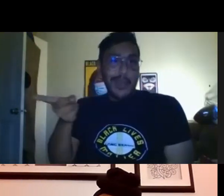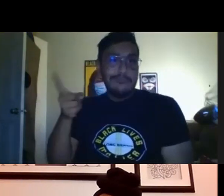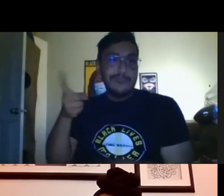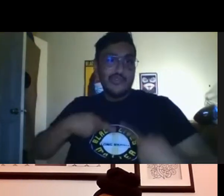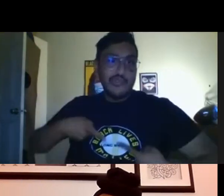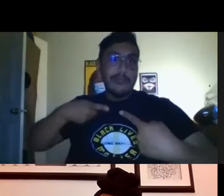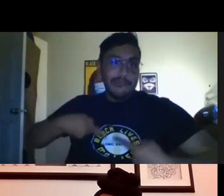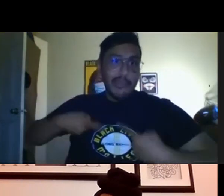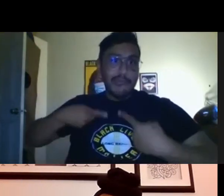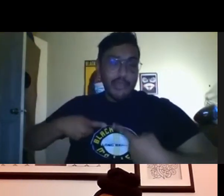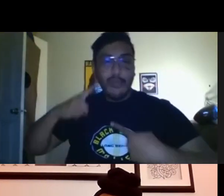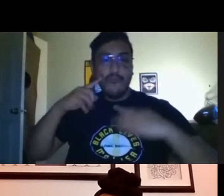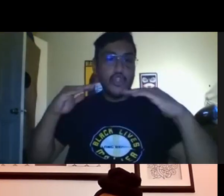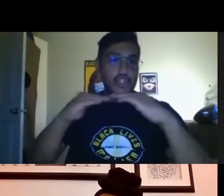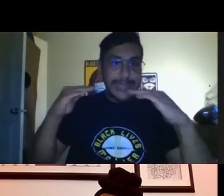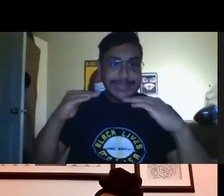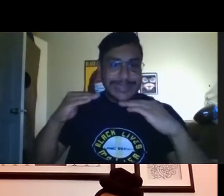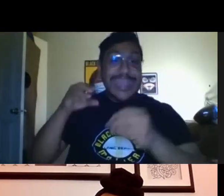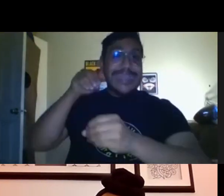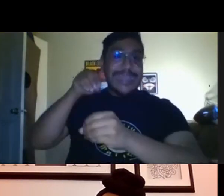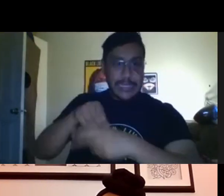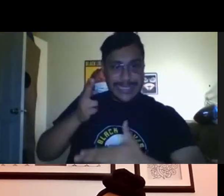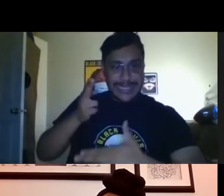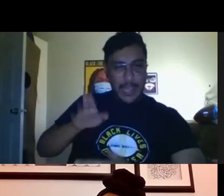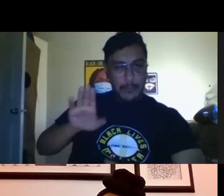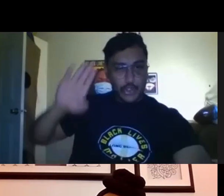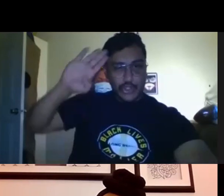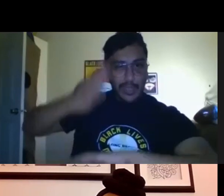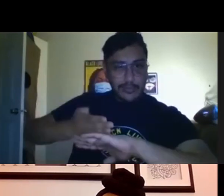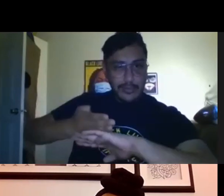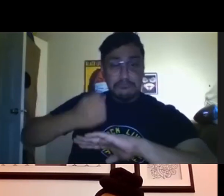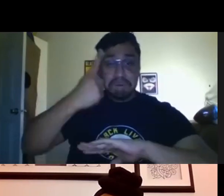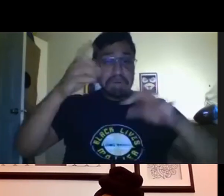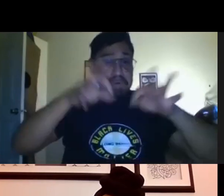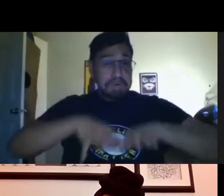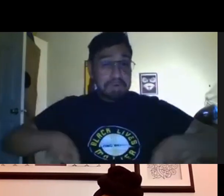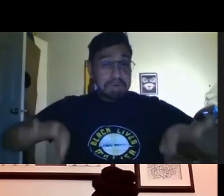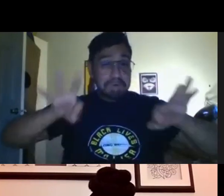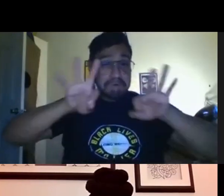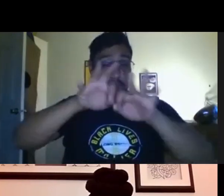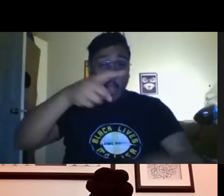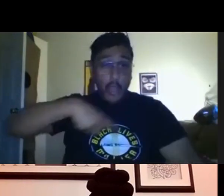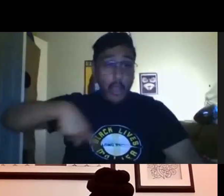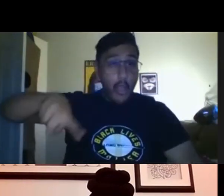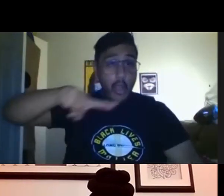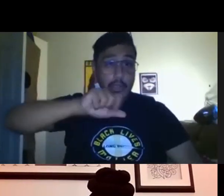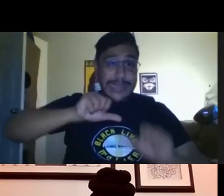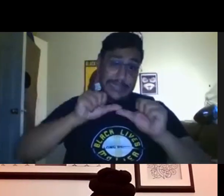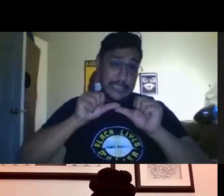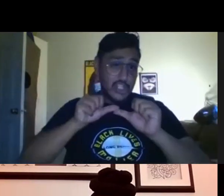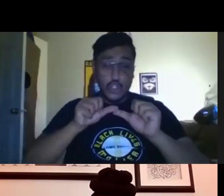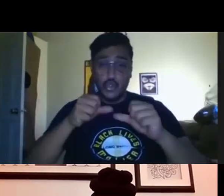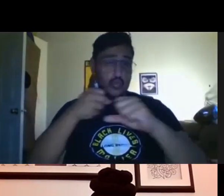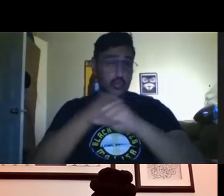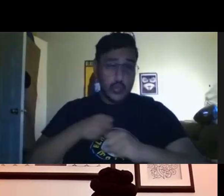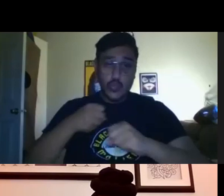son. And it's important that all of us continue to fight on her behalf. She's had a terrible